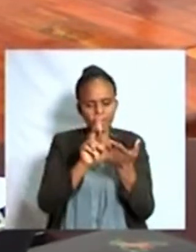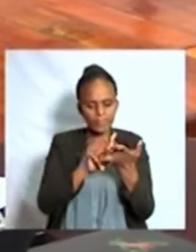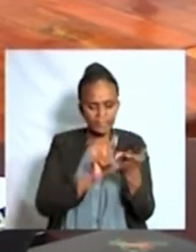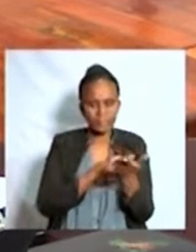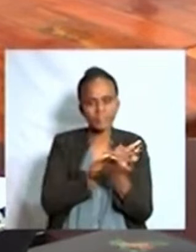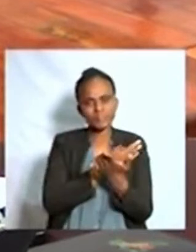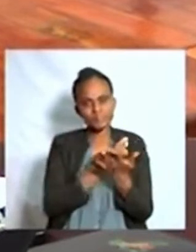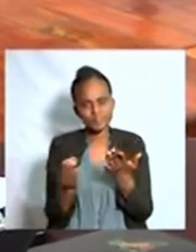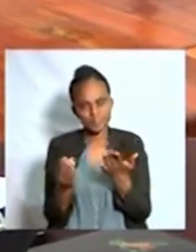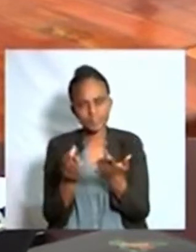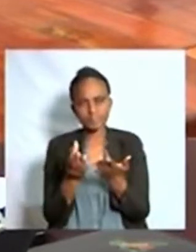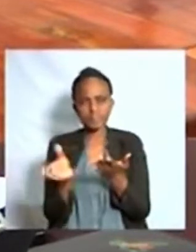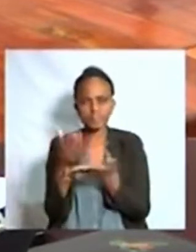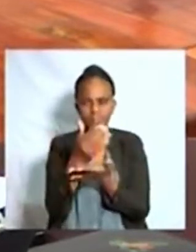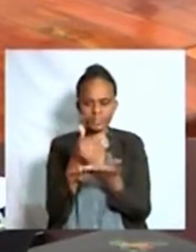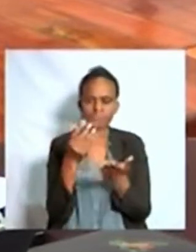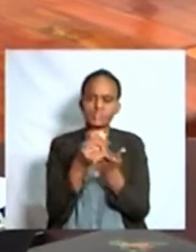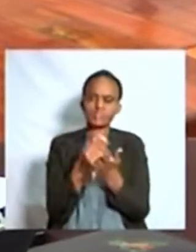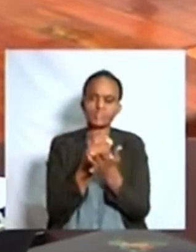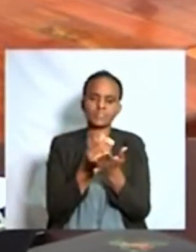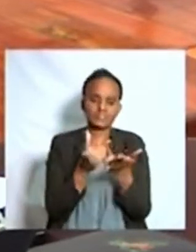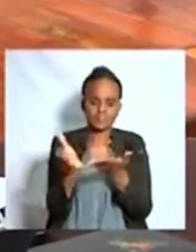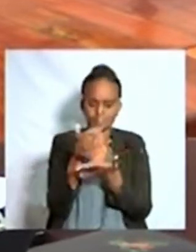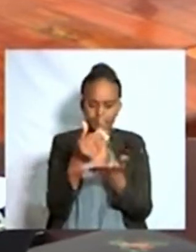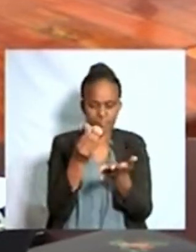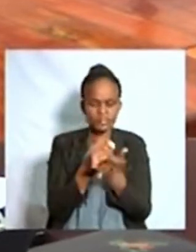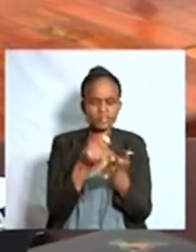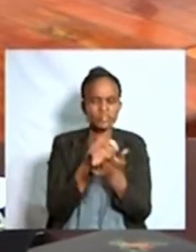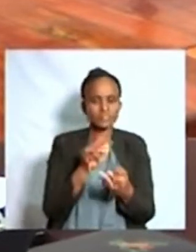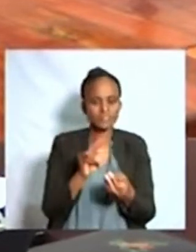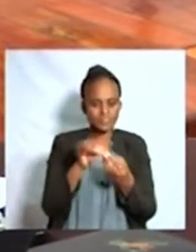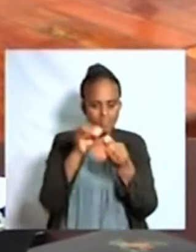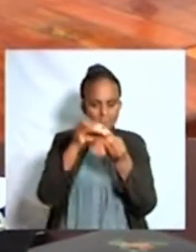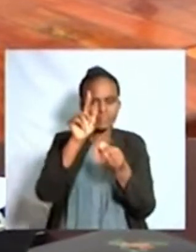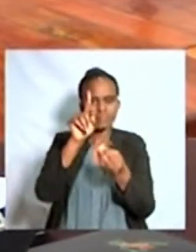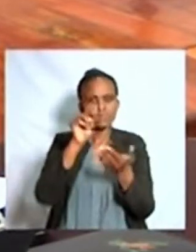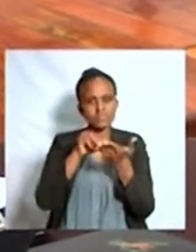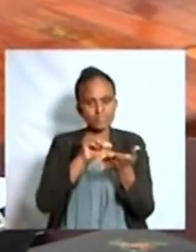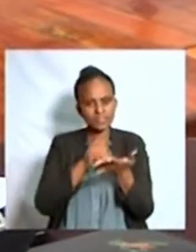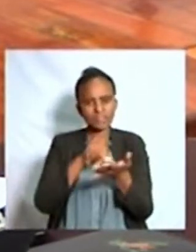failed to collect revenue in amounts totaling